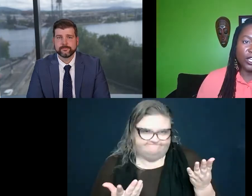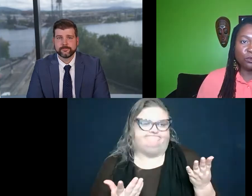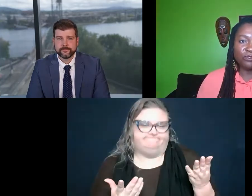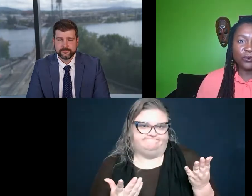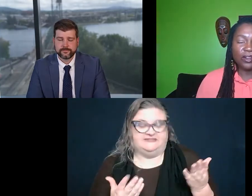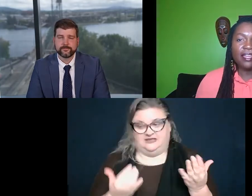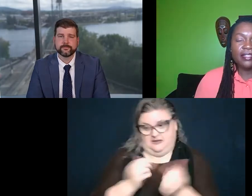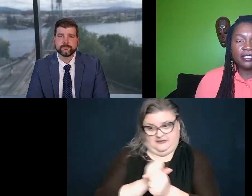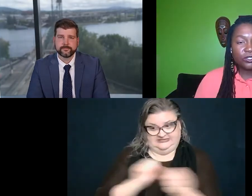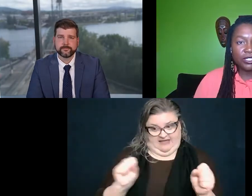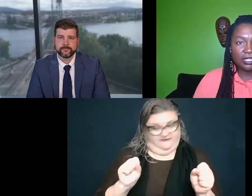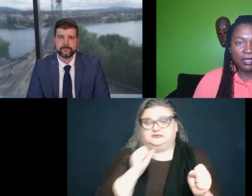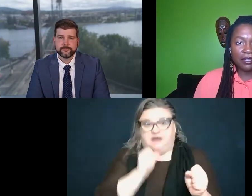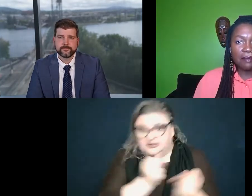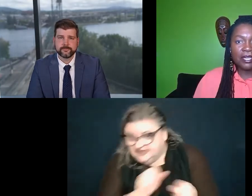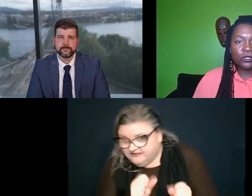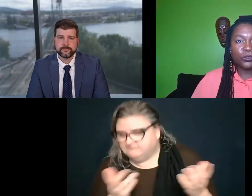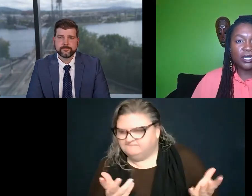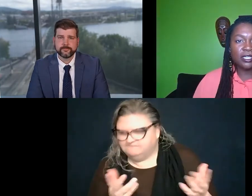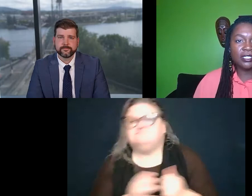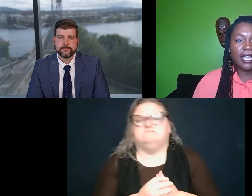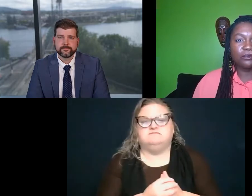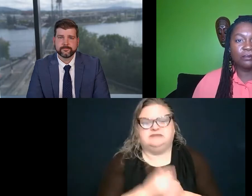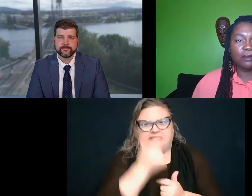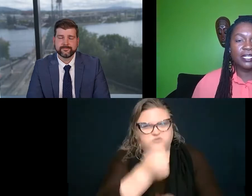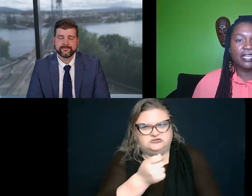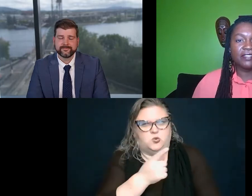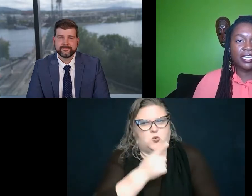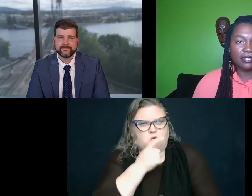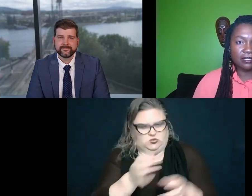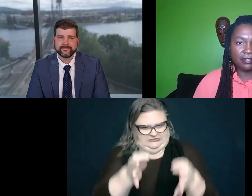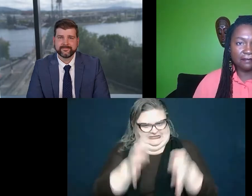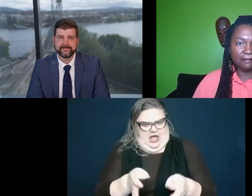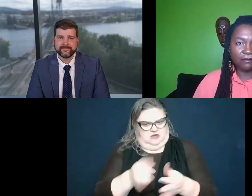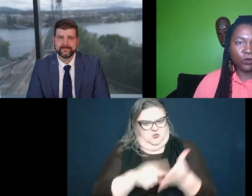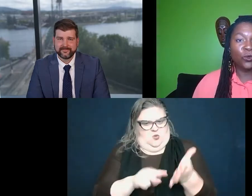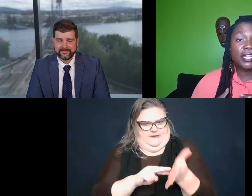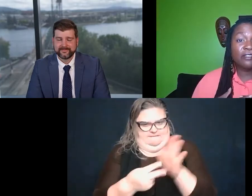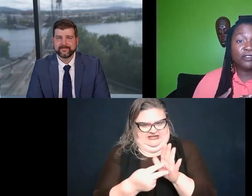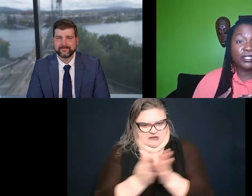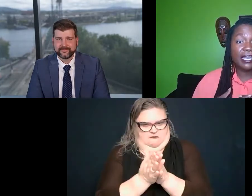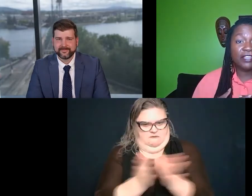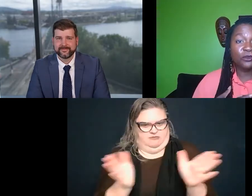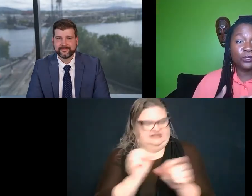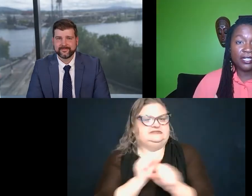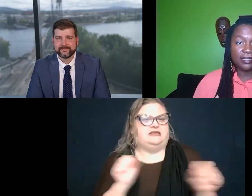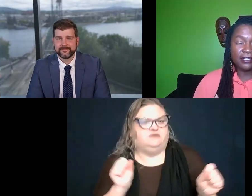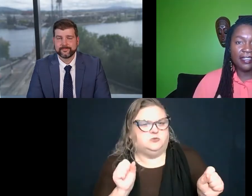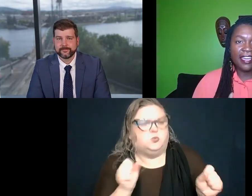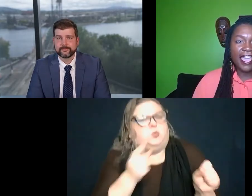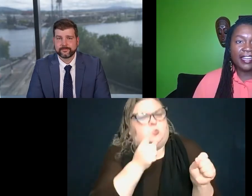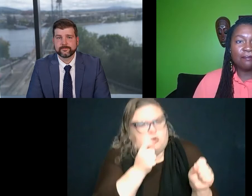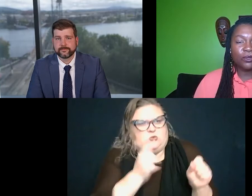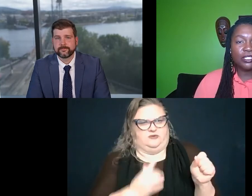versus, you know, how things were before, it's interesting to me, because who gets to decide what public safety is? Who gets to feel safe and